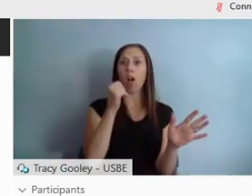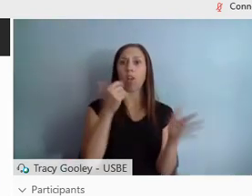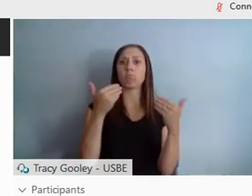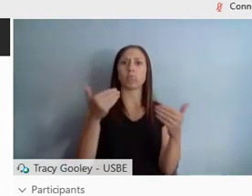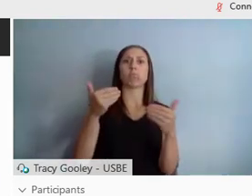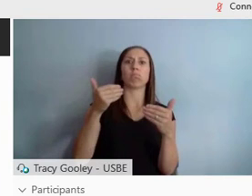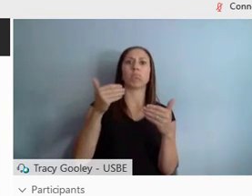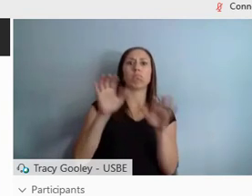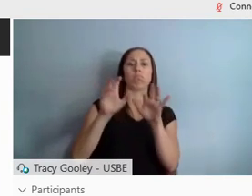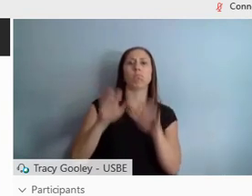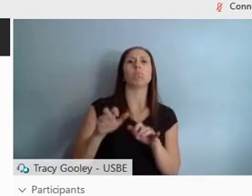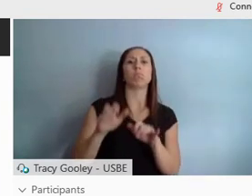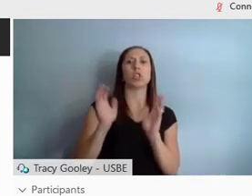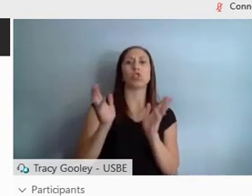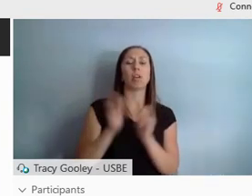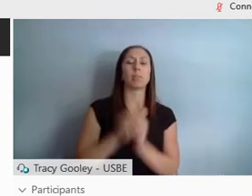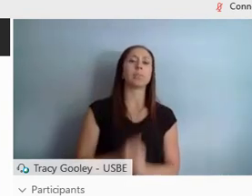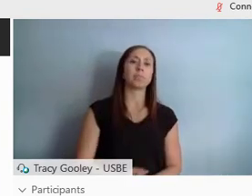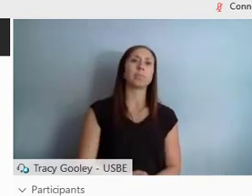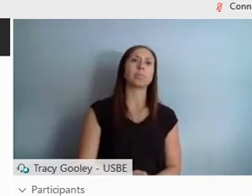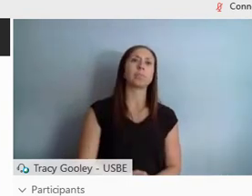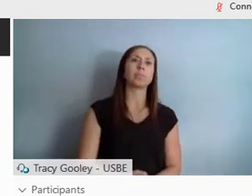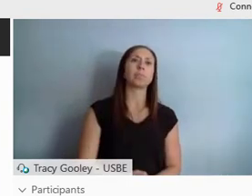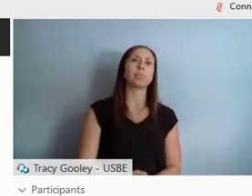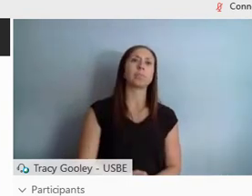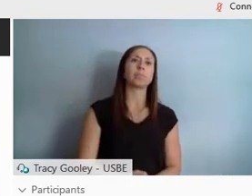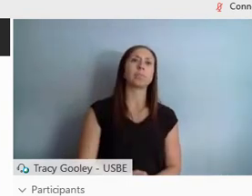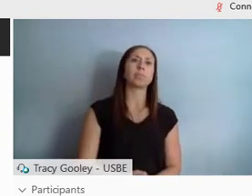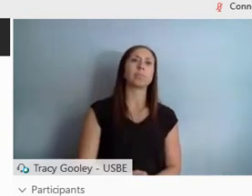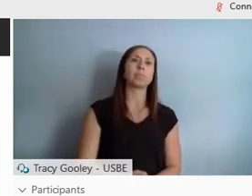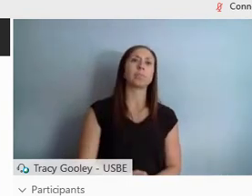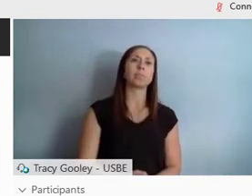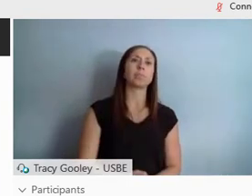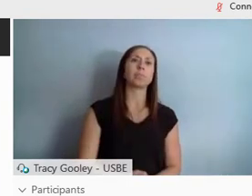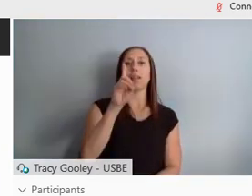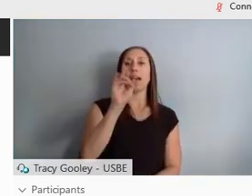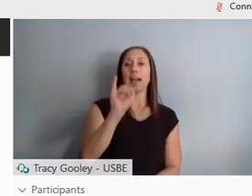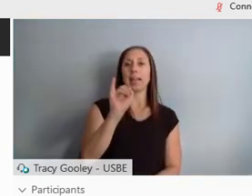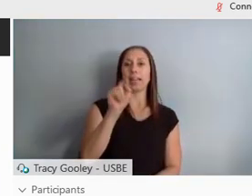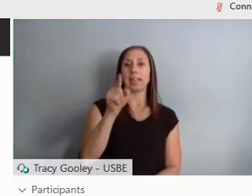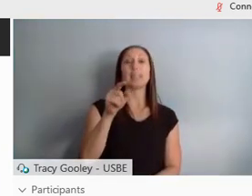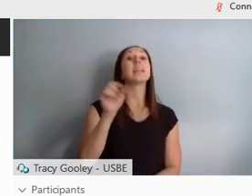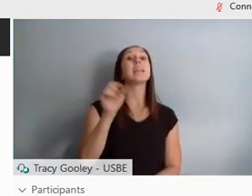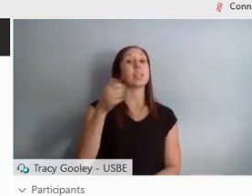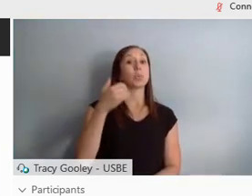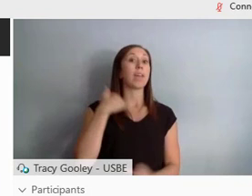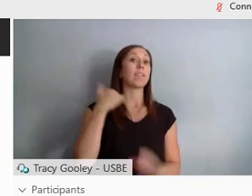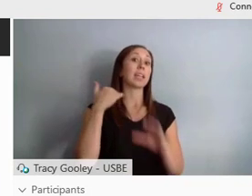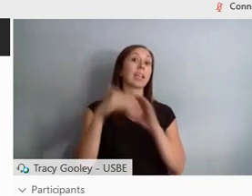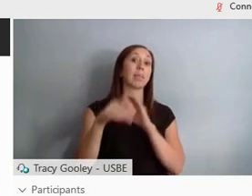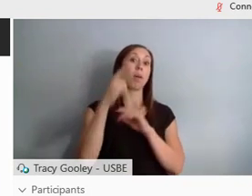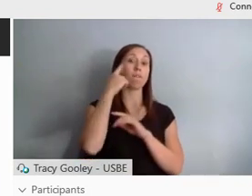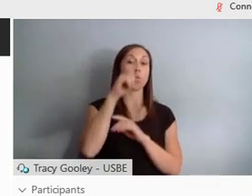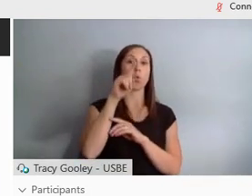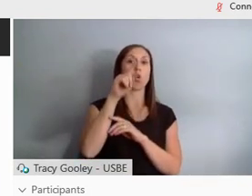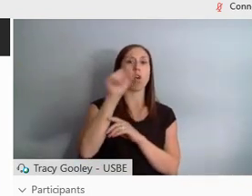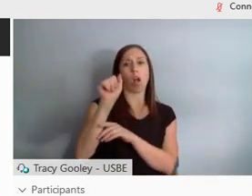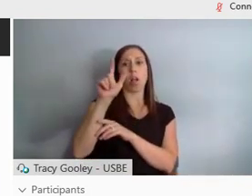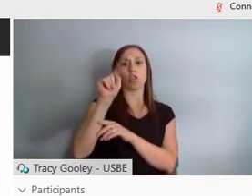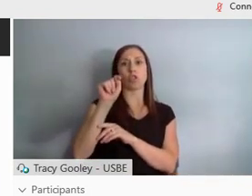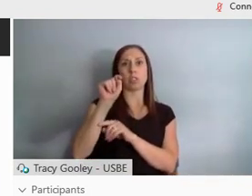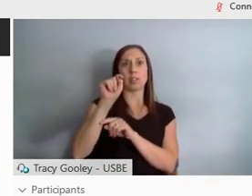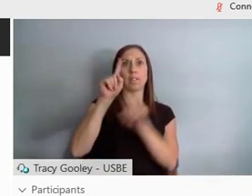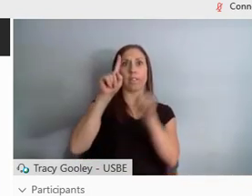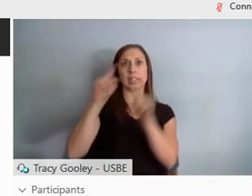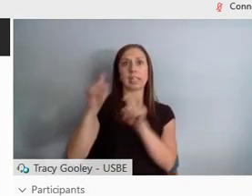to ask a question in the chat box. And Heidi, there is an email for the alternative assessment.